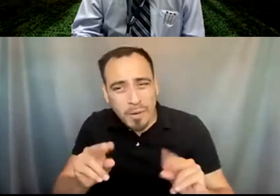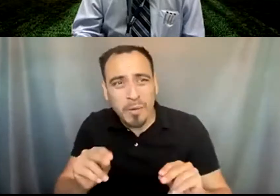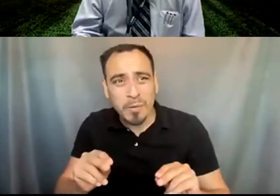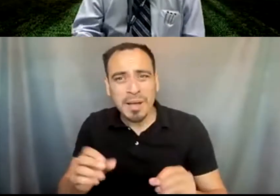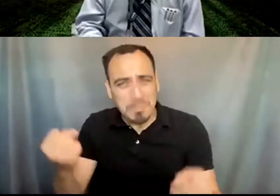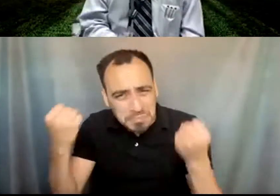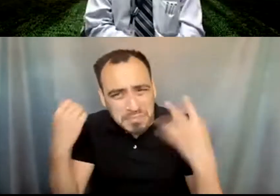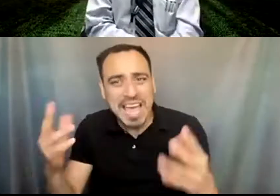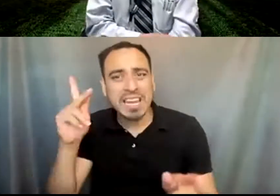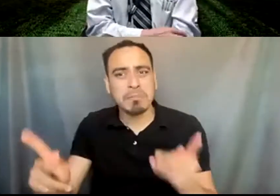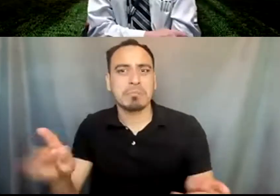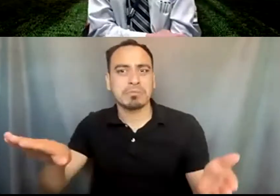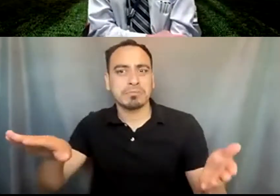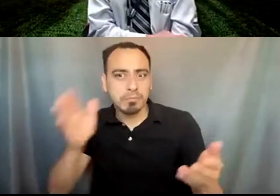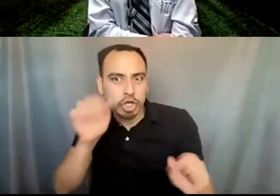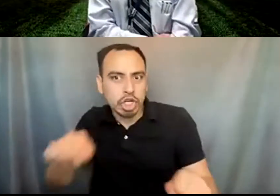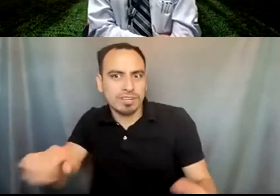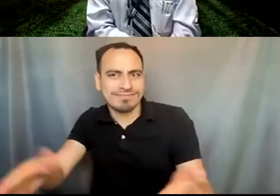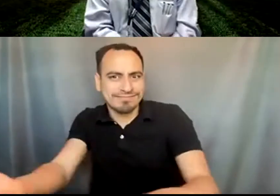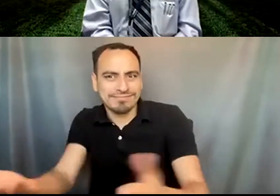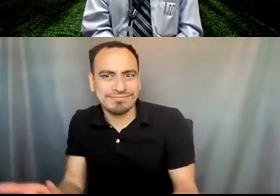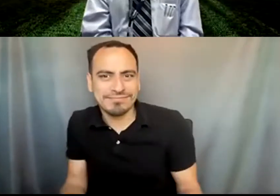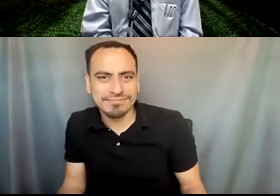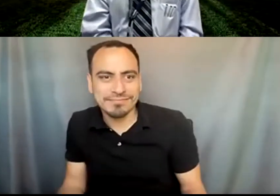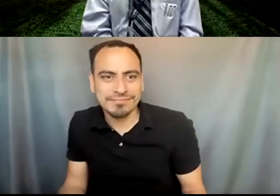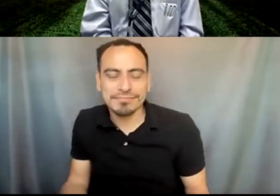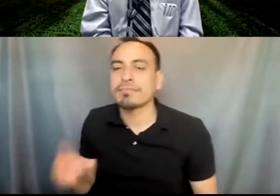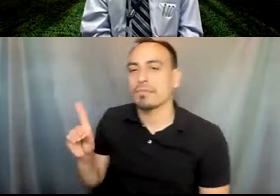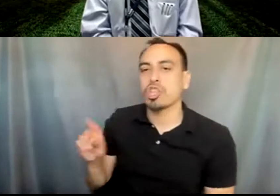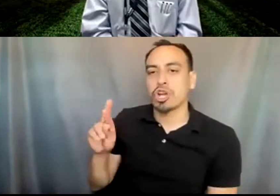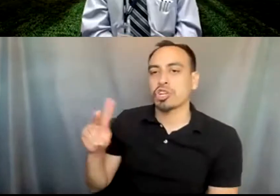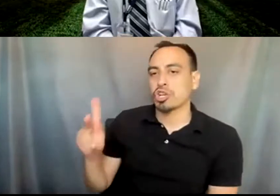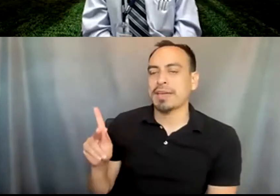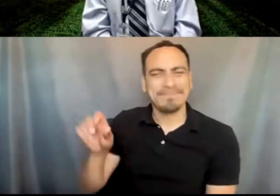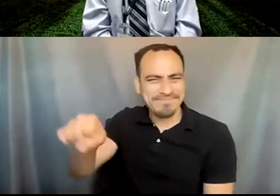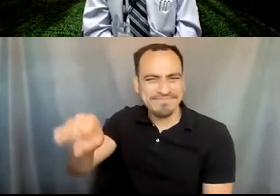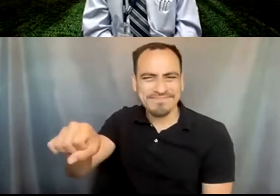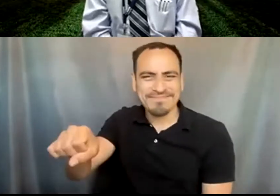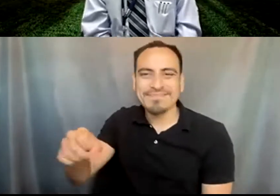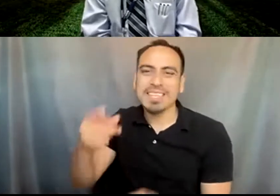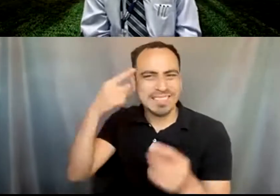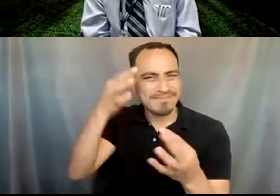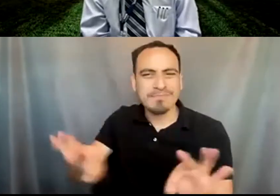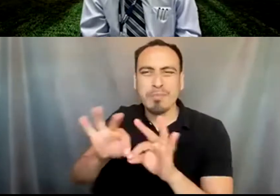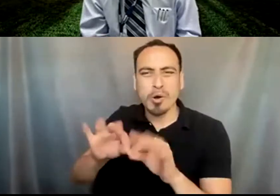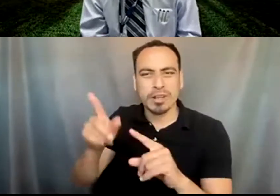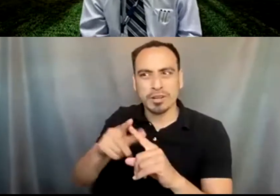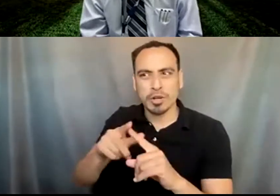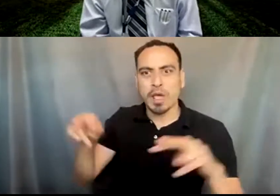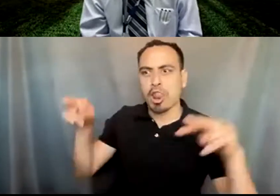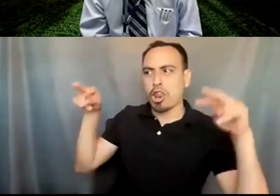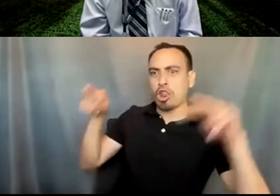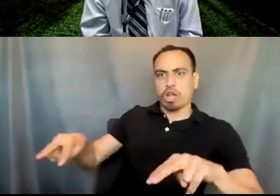Yeah, it's again, it's important to look at in perspective and not just be hung up on one